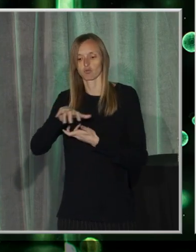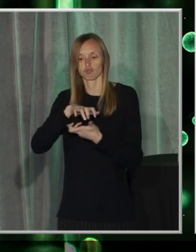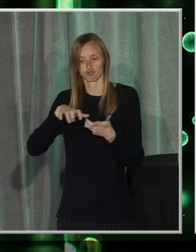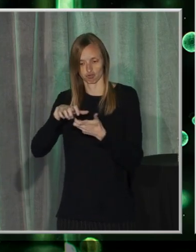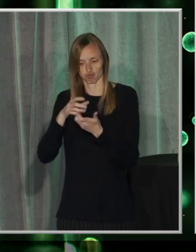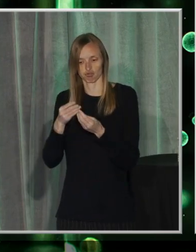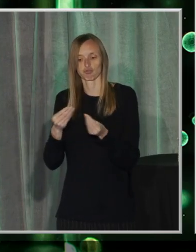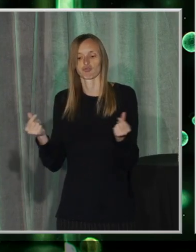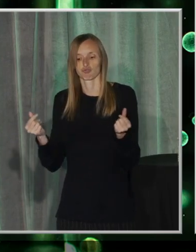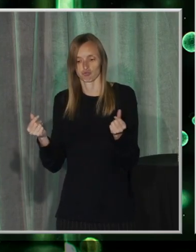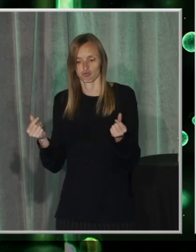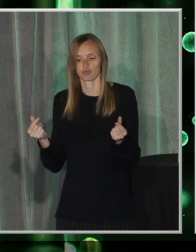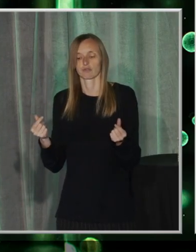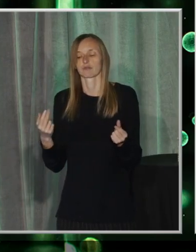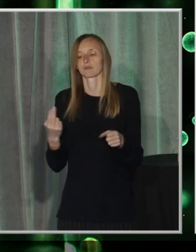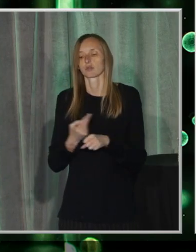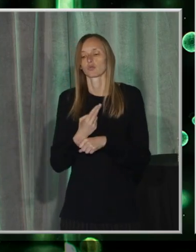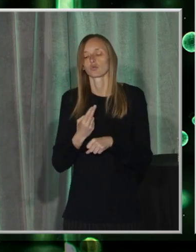We use